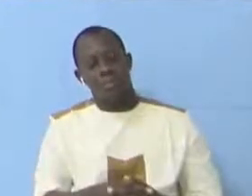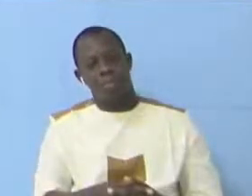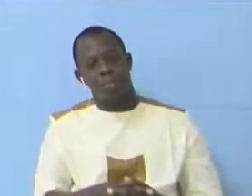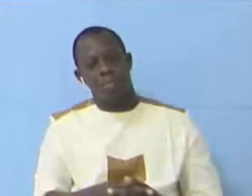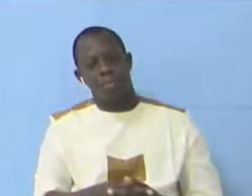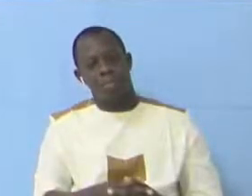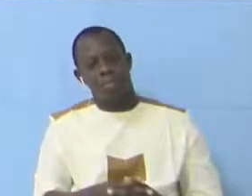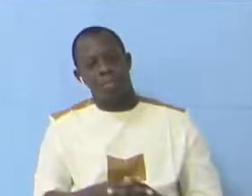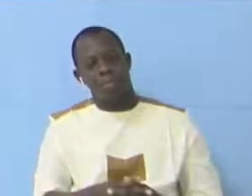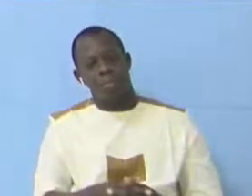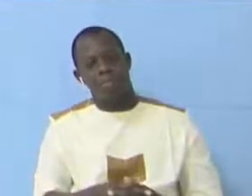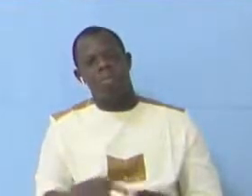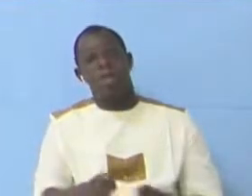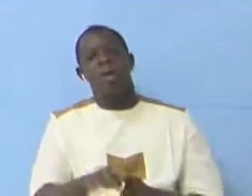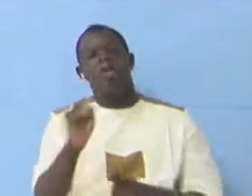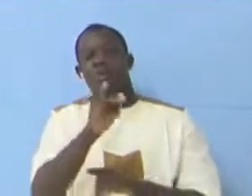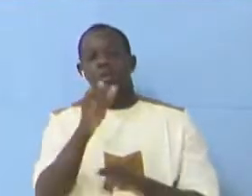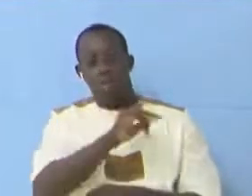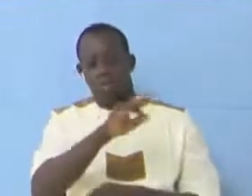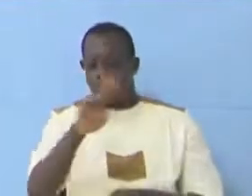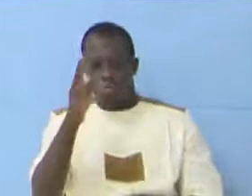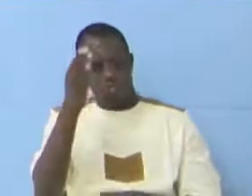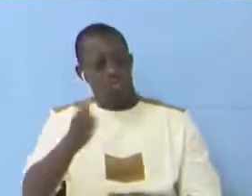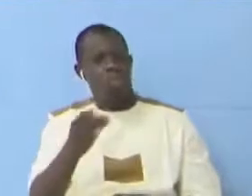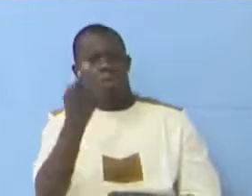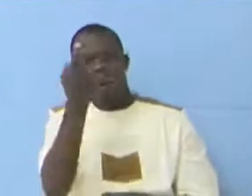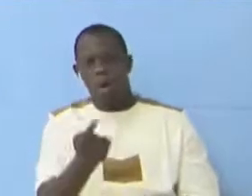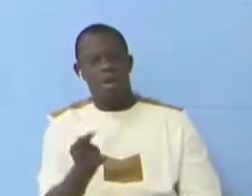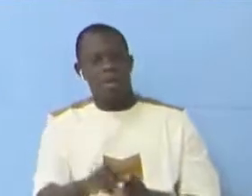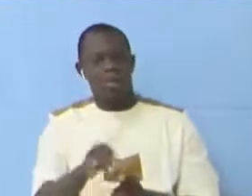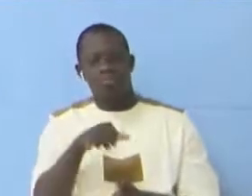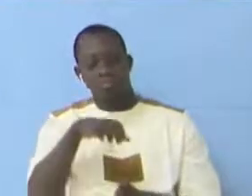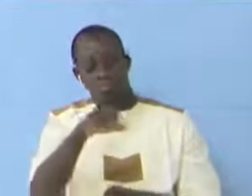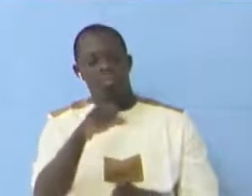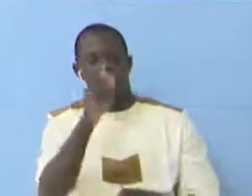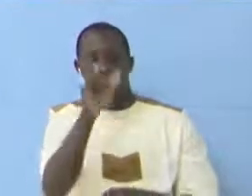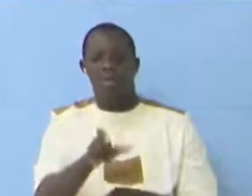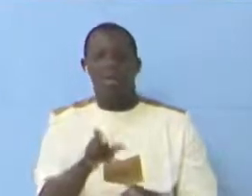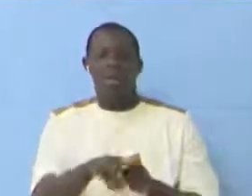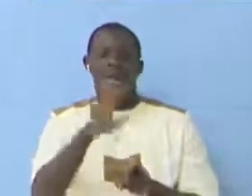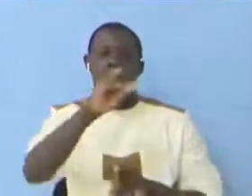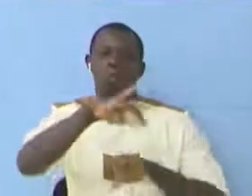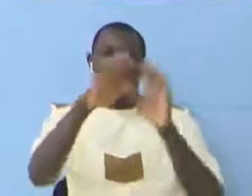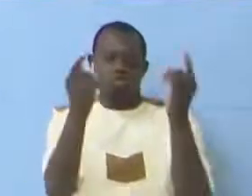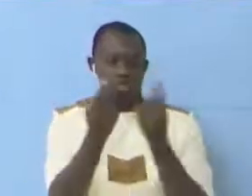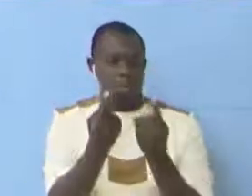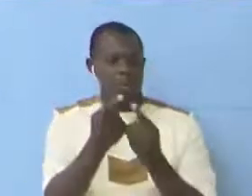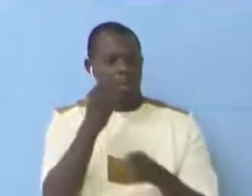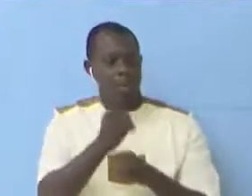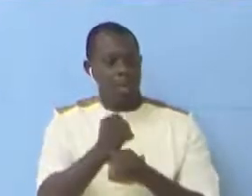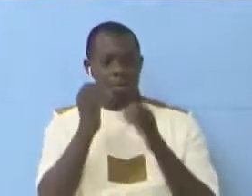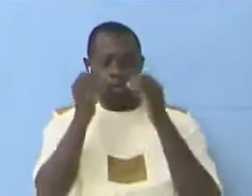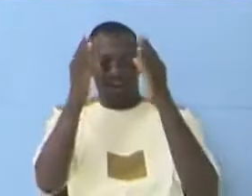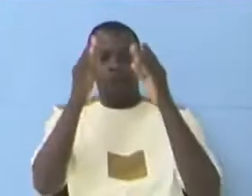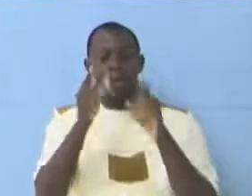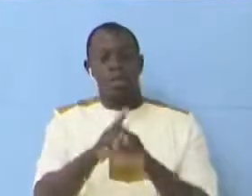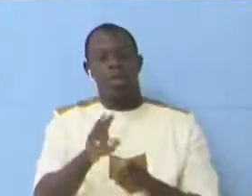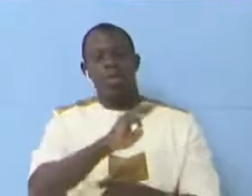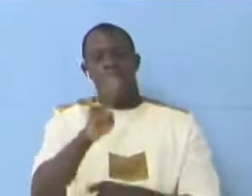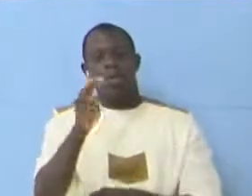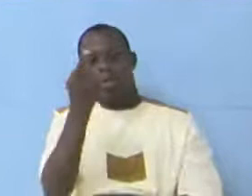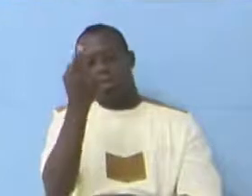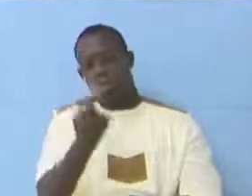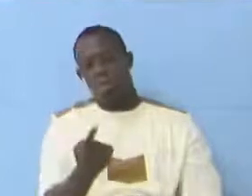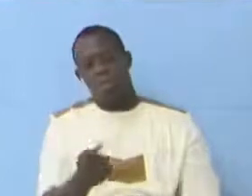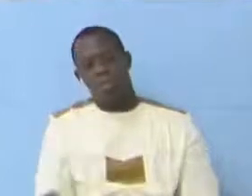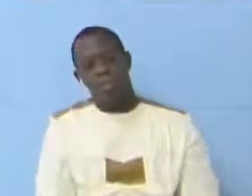how would I call it, accusation? Yeah, yeah. Shocking, isn't it? Yeah, definitely. But not only him. Yeah, the extent,